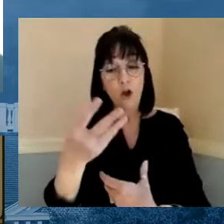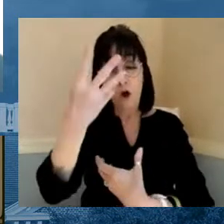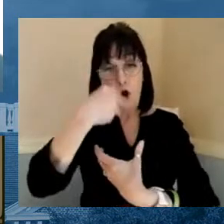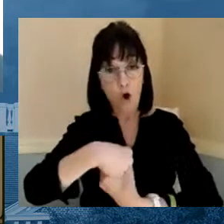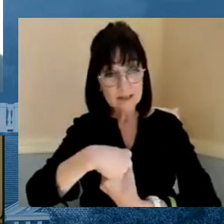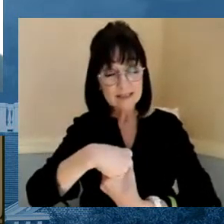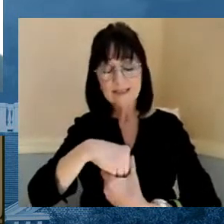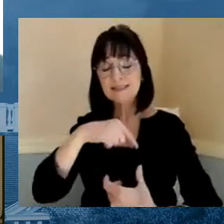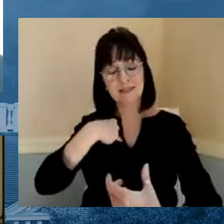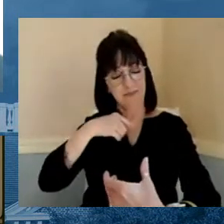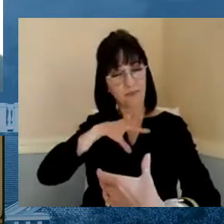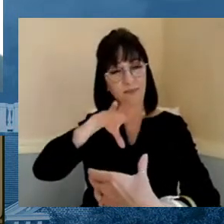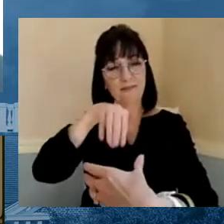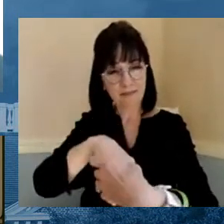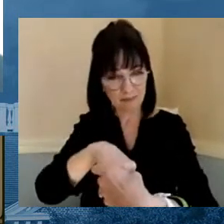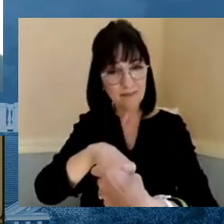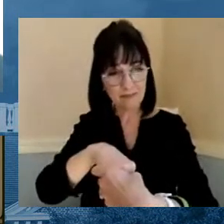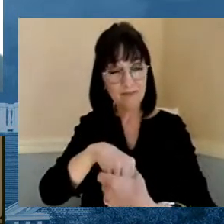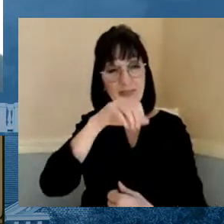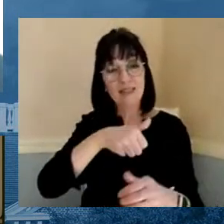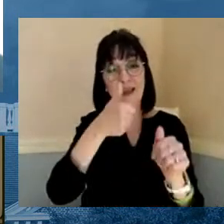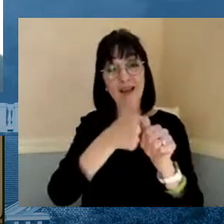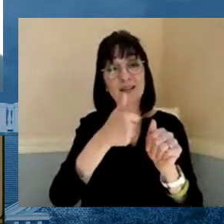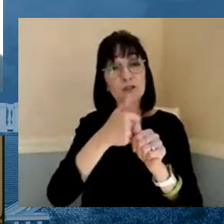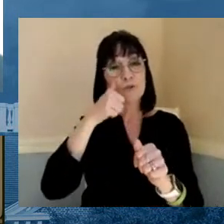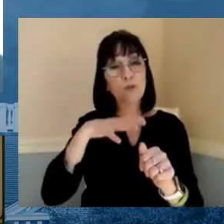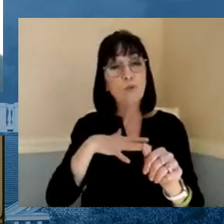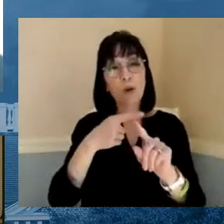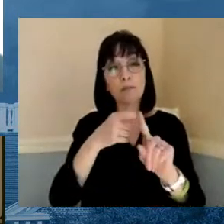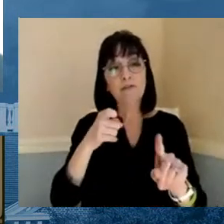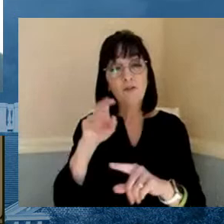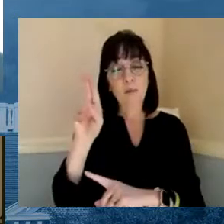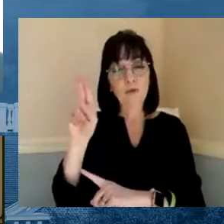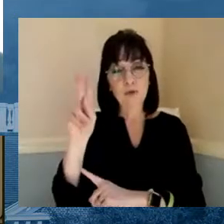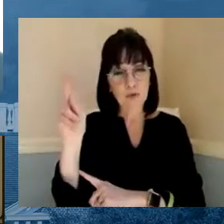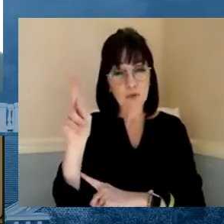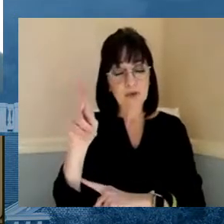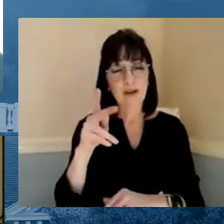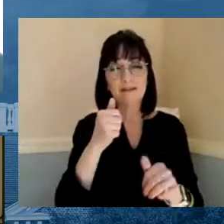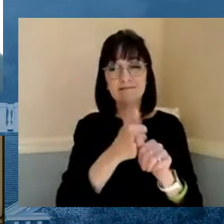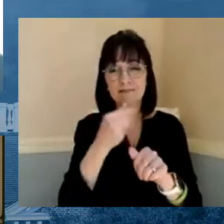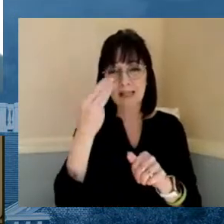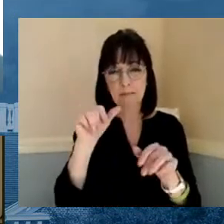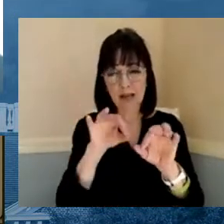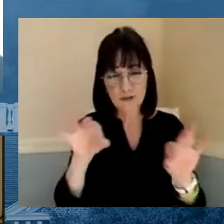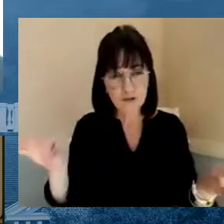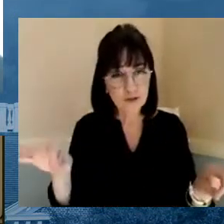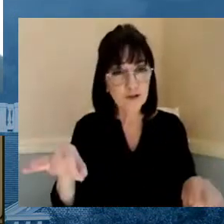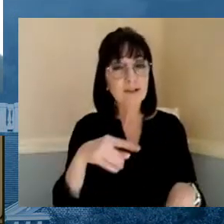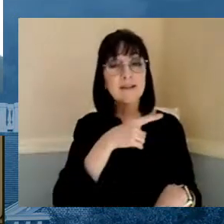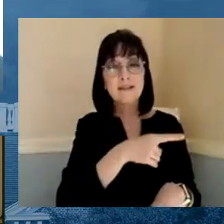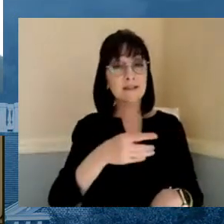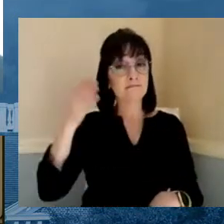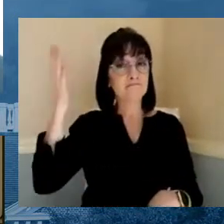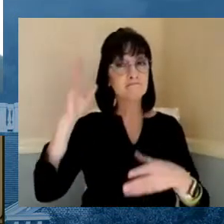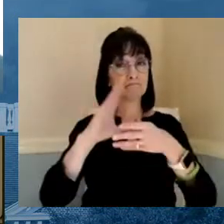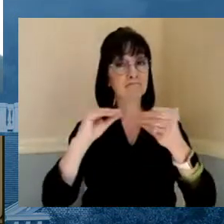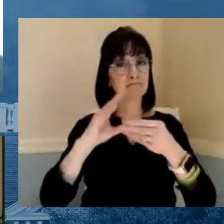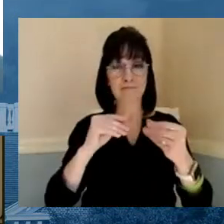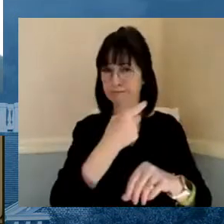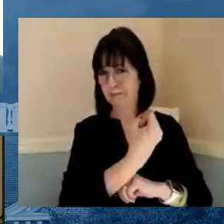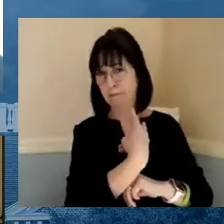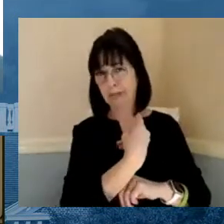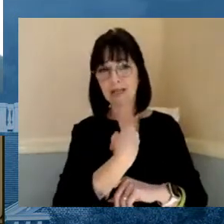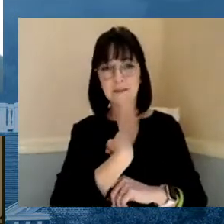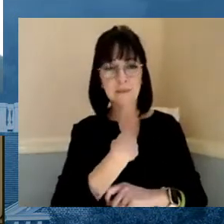the UK. She has a master's degree, loves to read, is a great public speaker, better than me, and loves